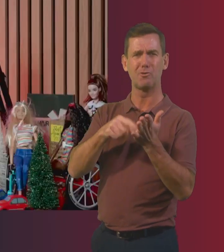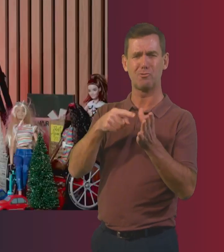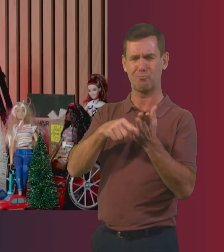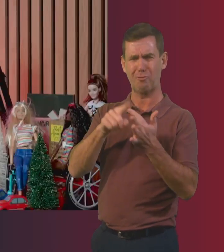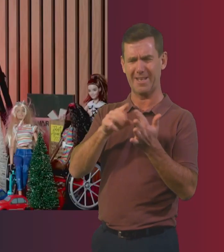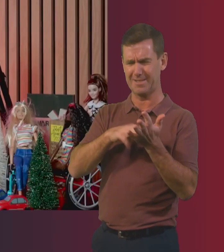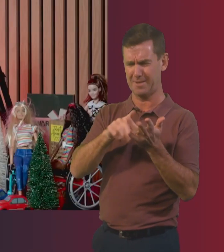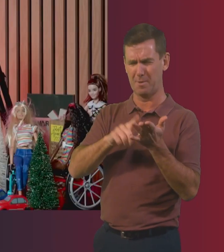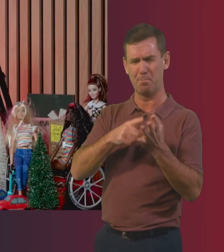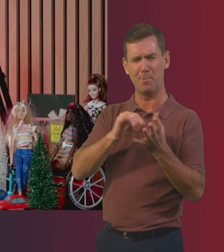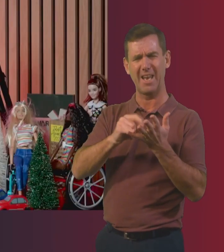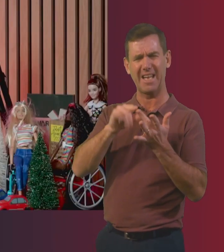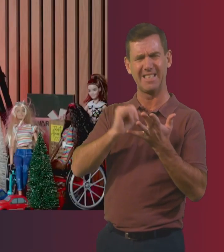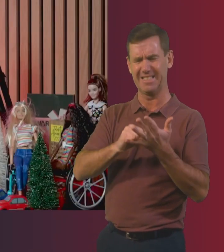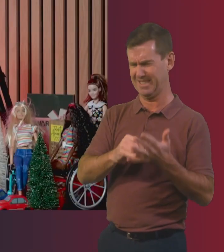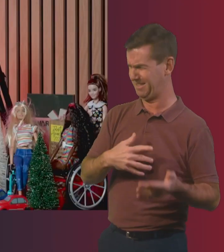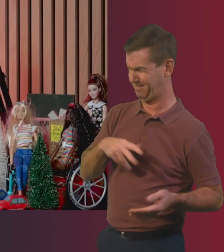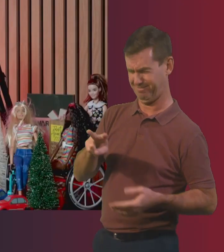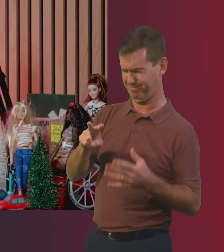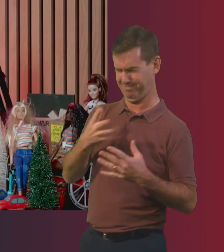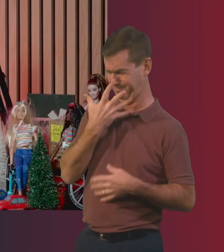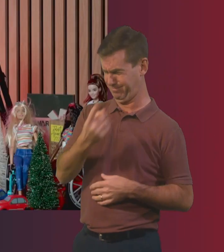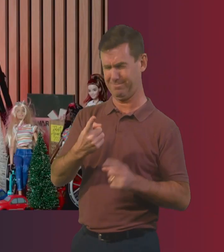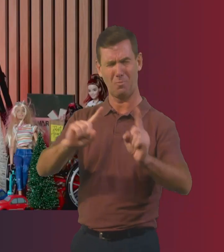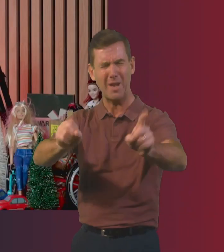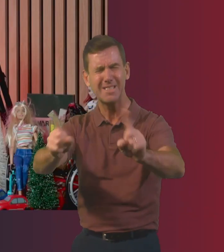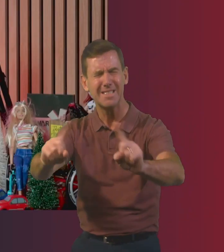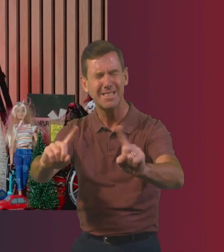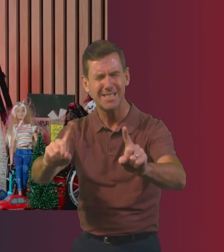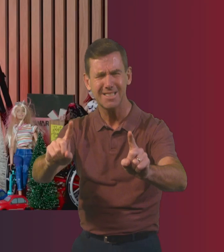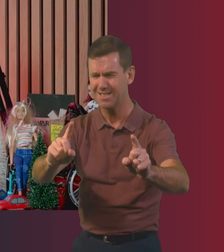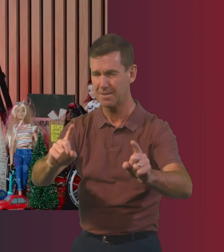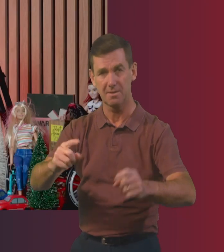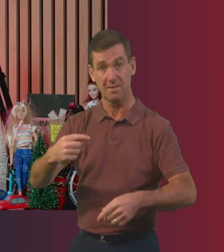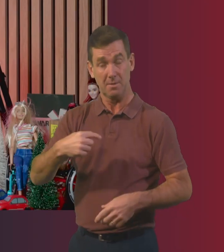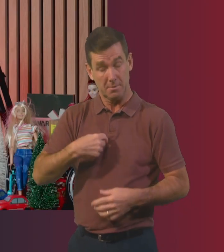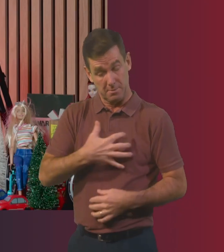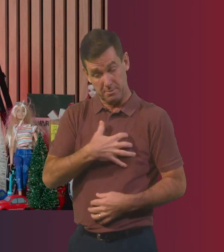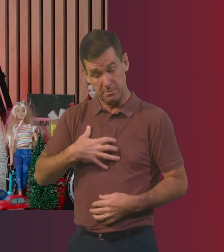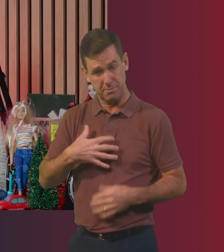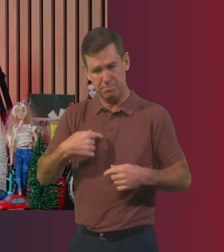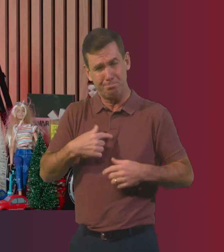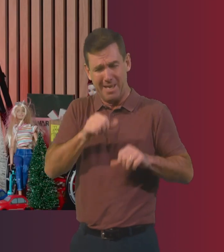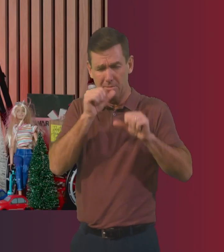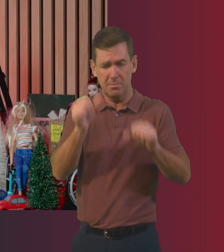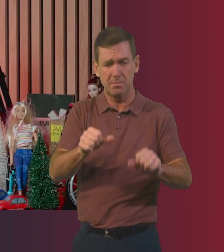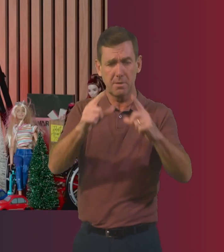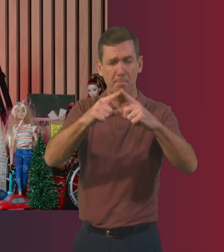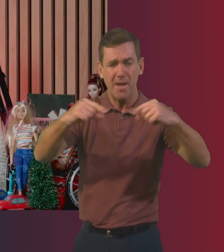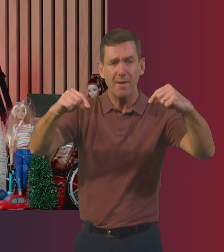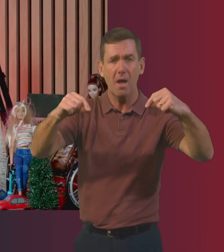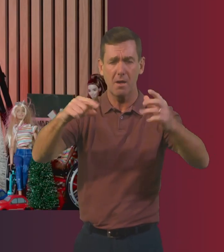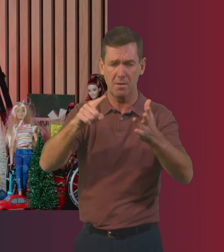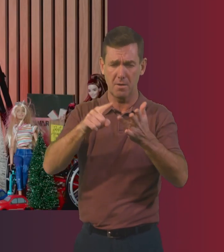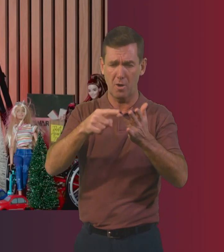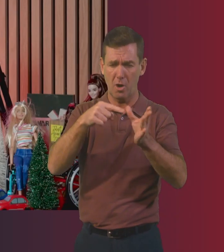know. It really irritates me. One of my favourite recipes was literally bananas, oats, peanut butter, and